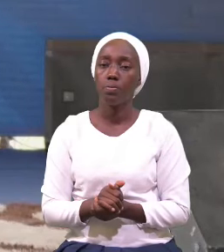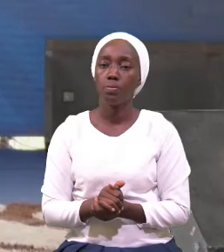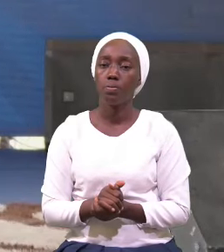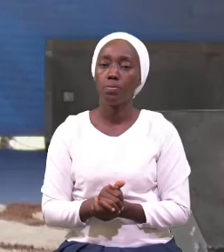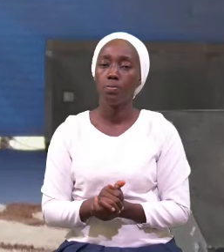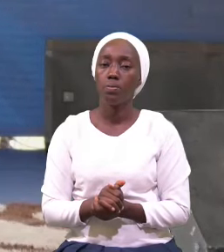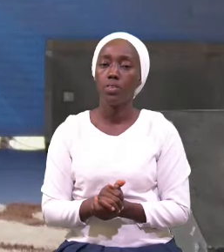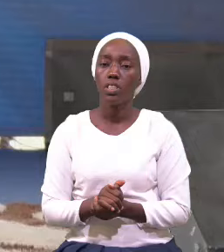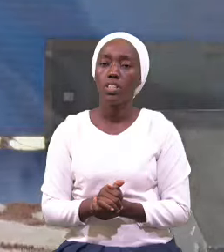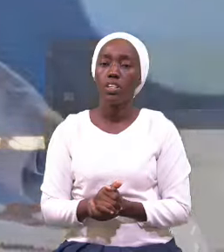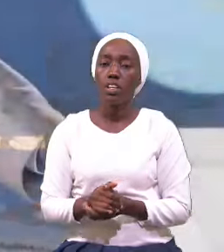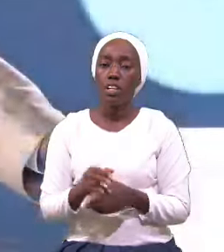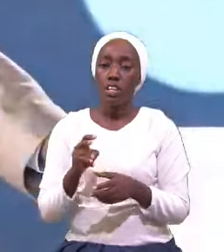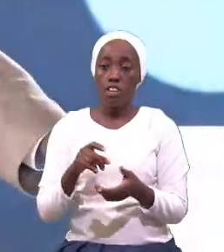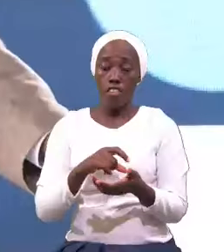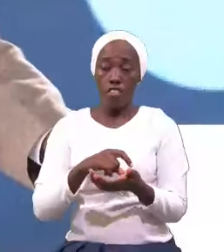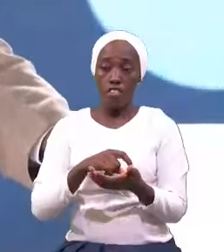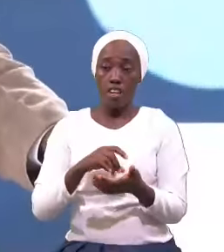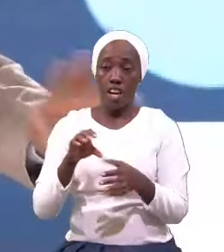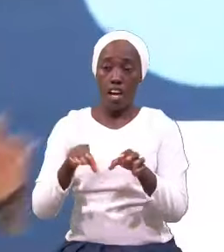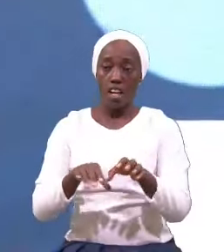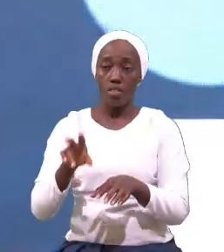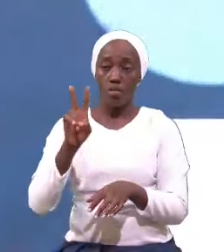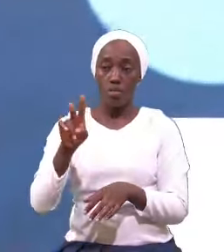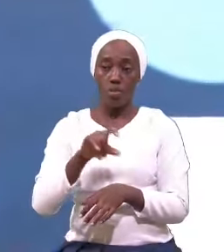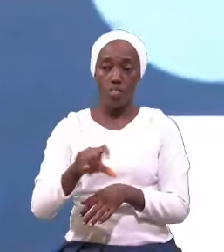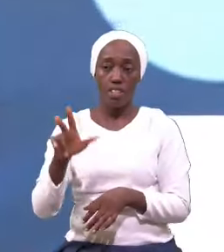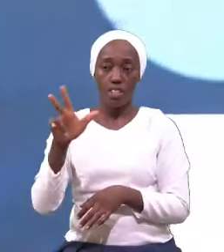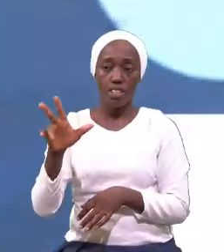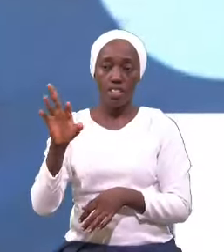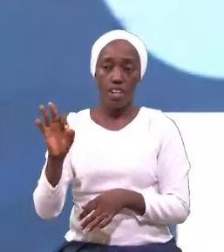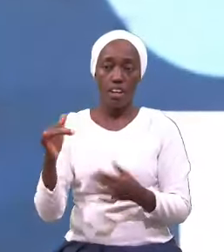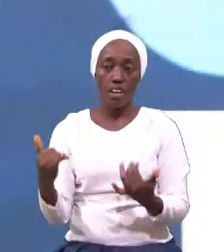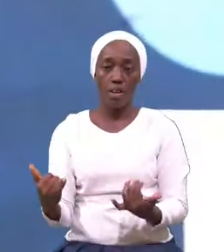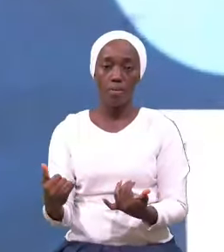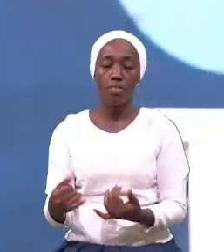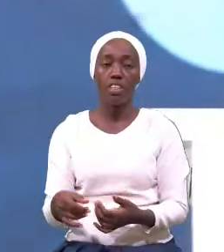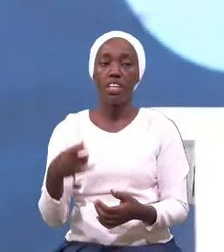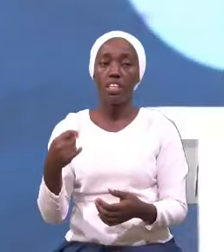Look at verse 39. For the promise is unto you.